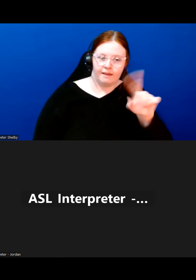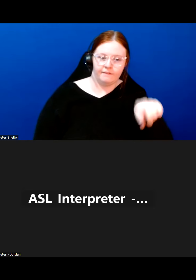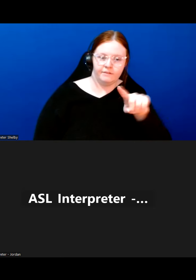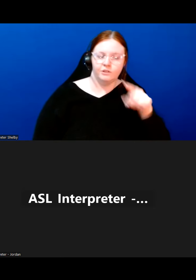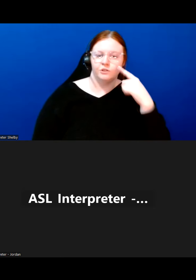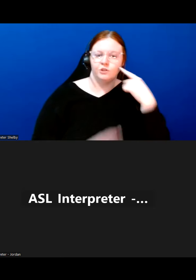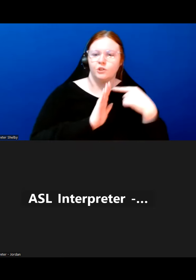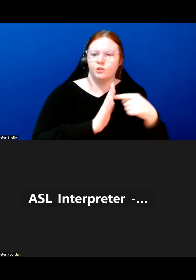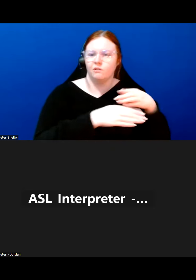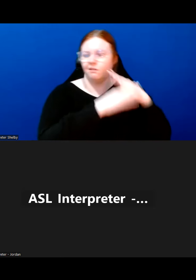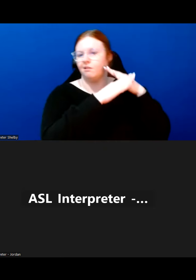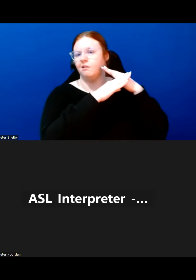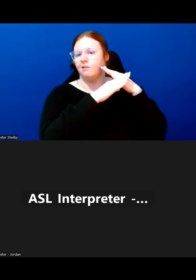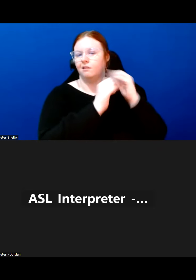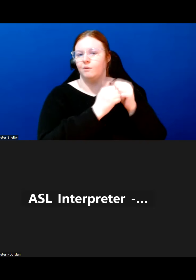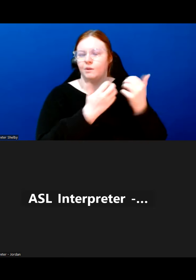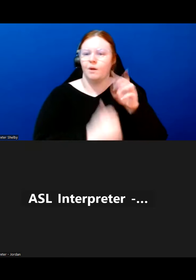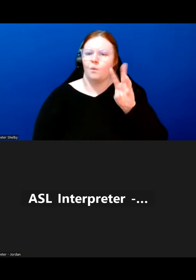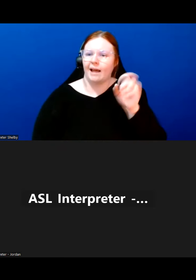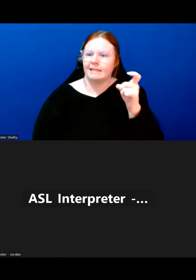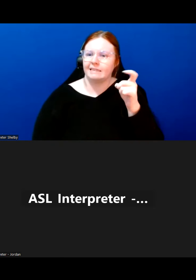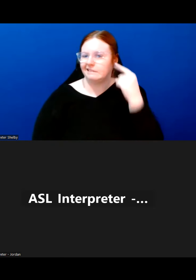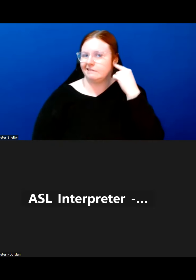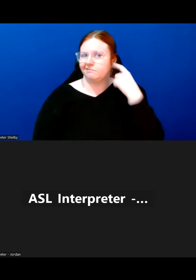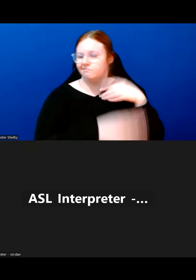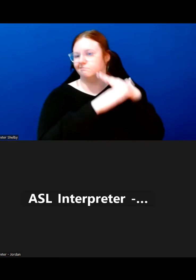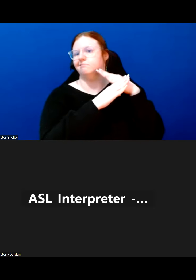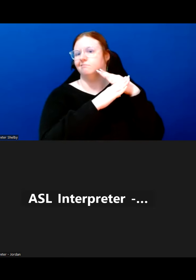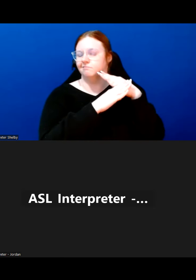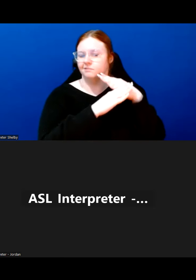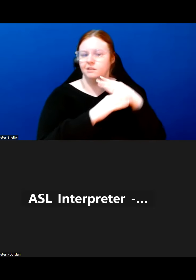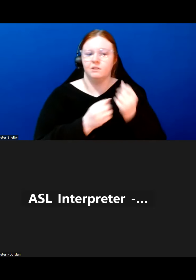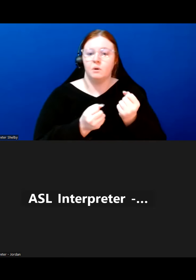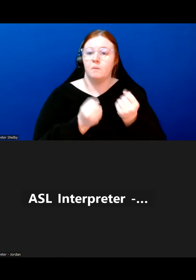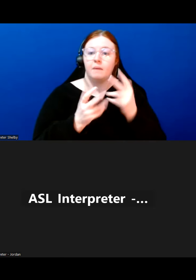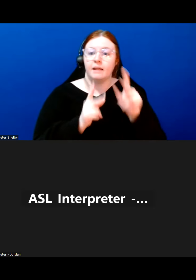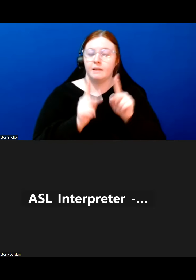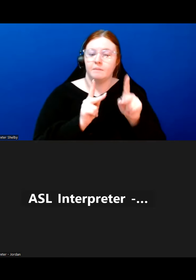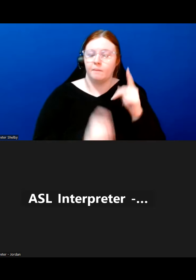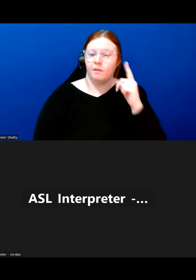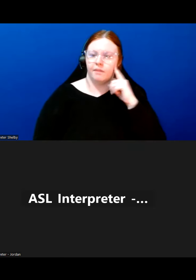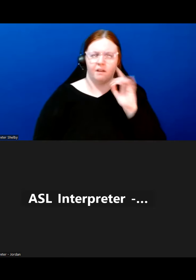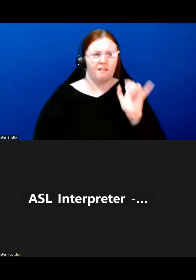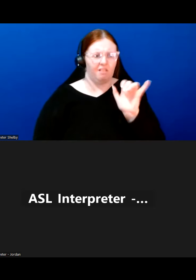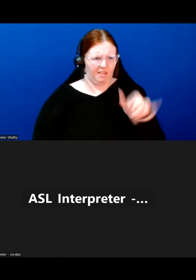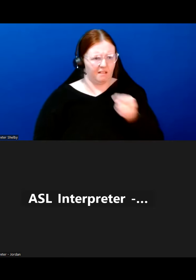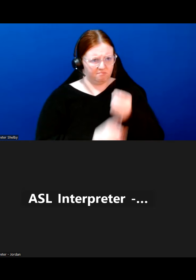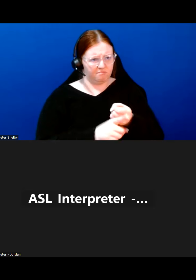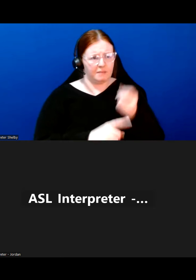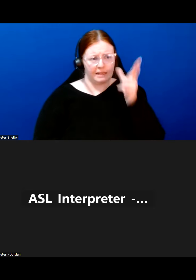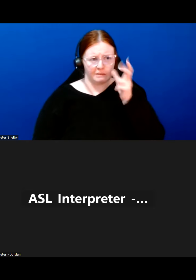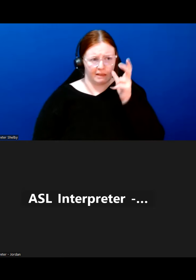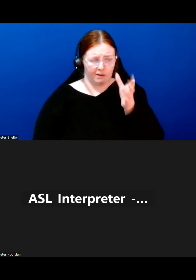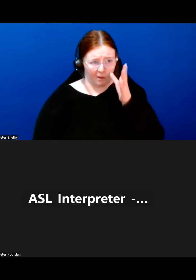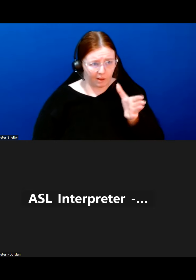of earwax in the ear. So a lot of people might not think that would affect your hearing, but if